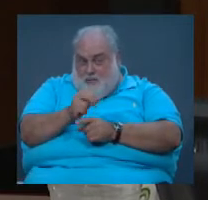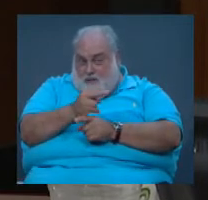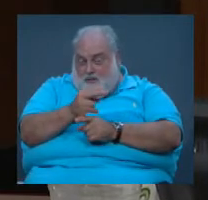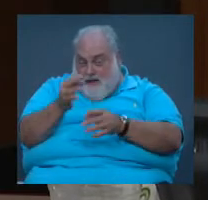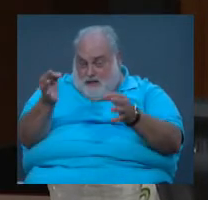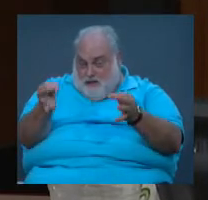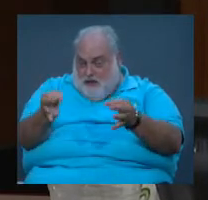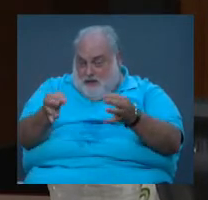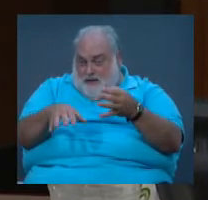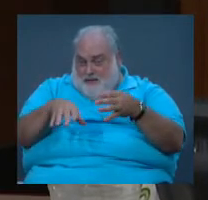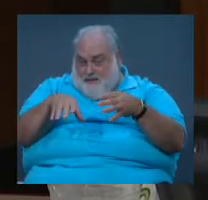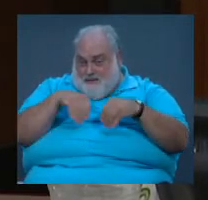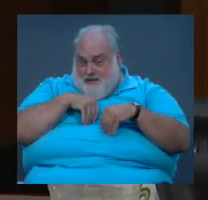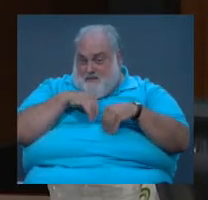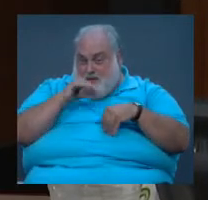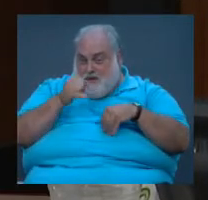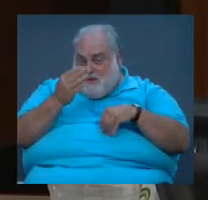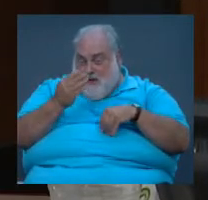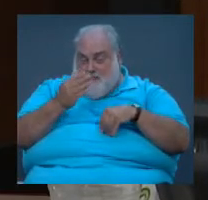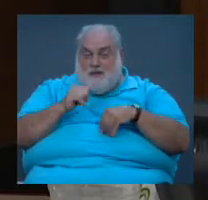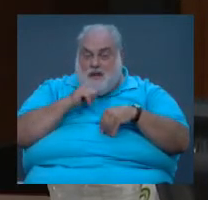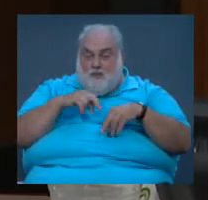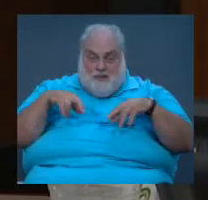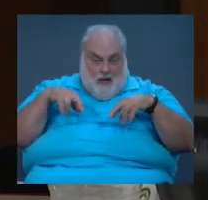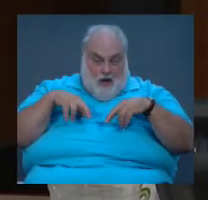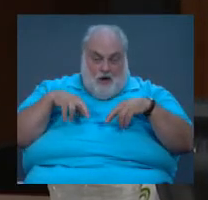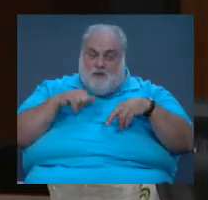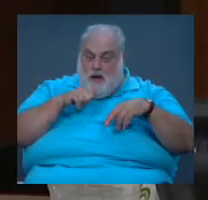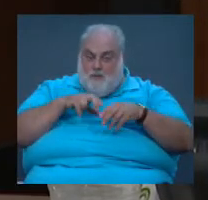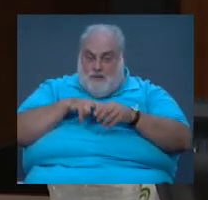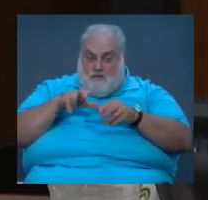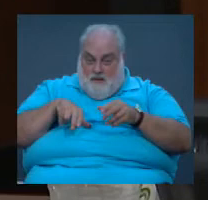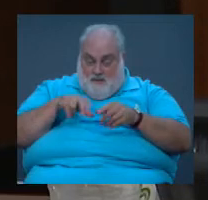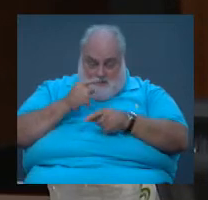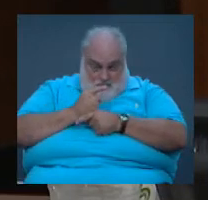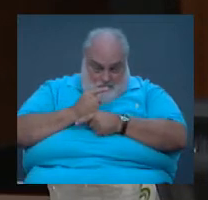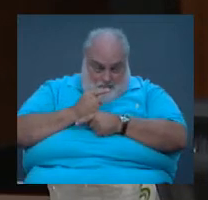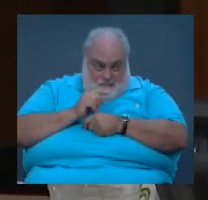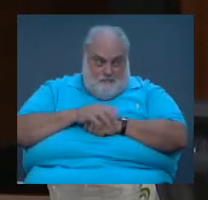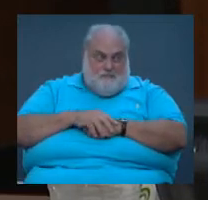chose to take those jobs rather than retire or resign.